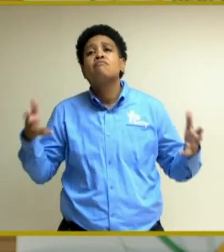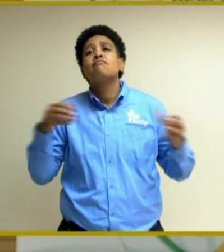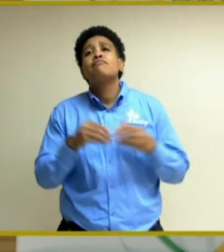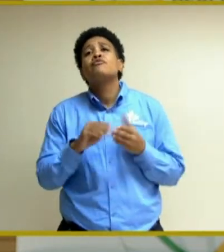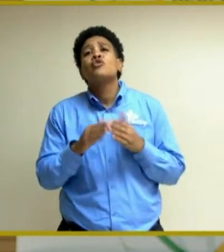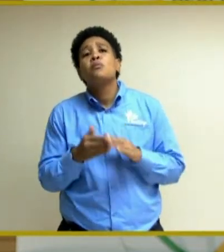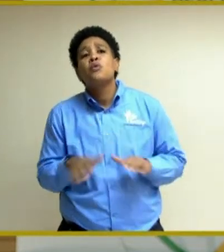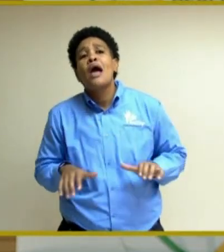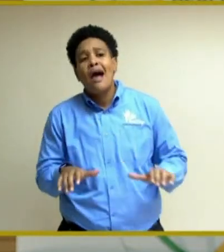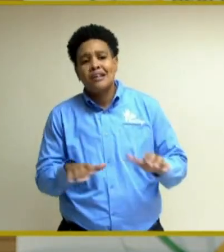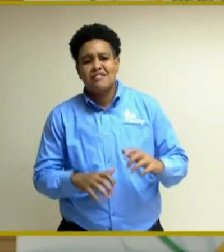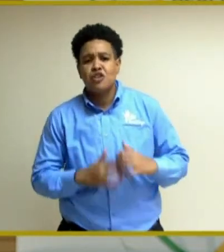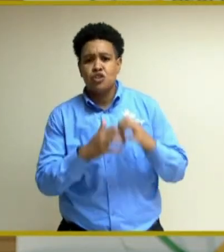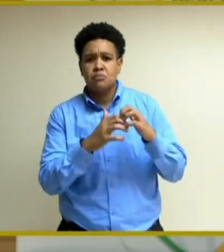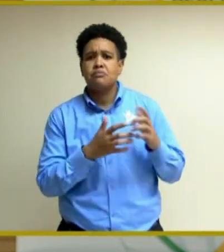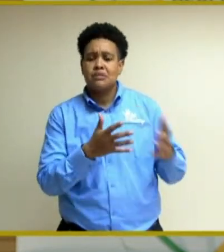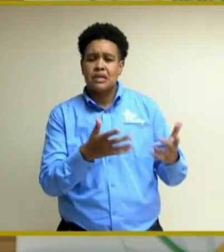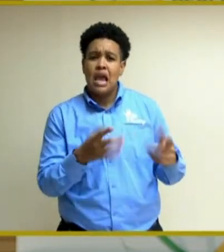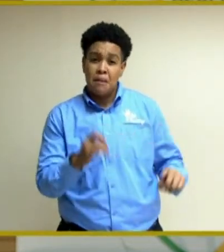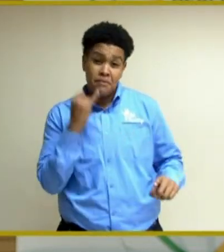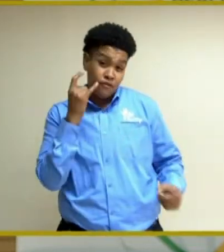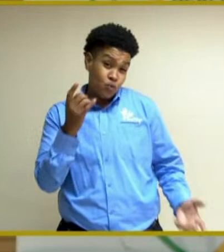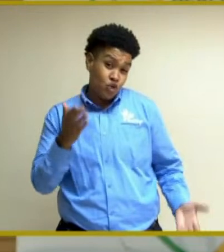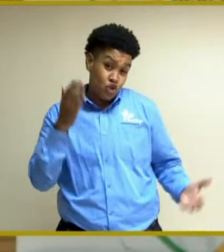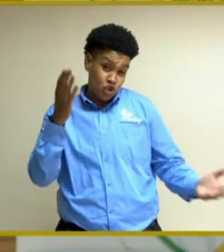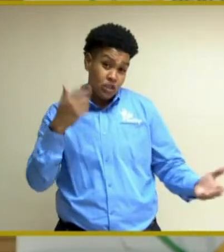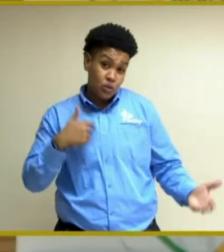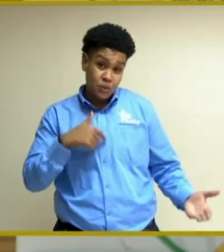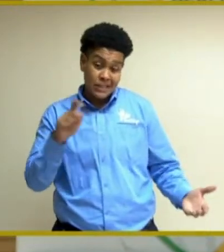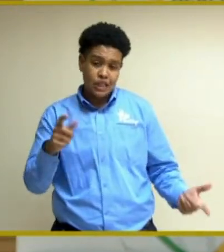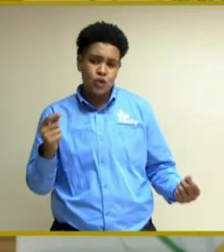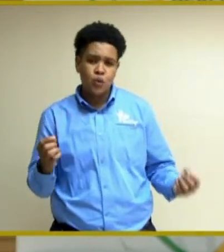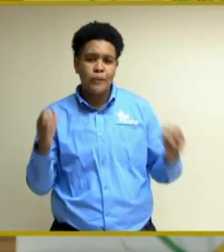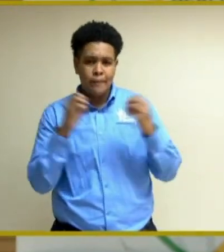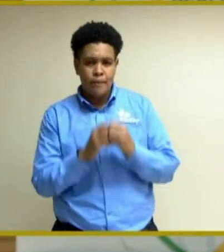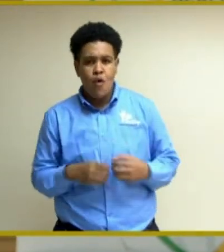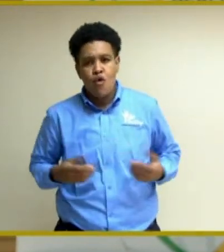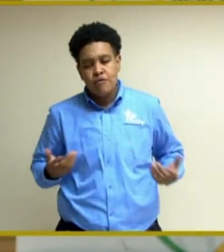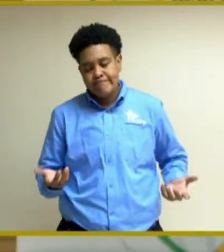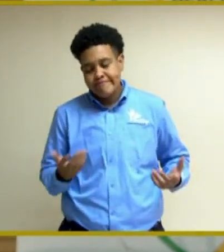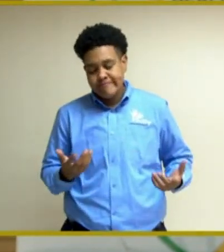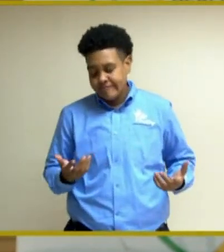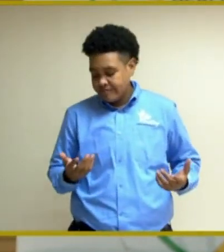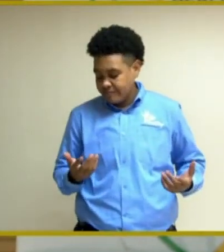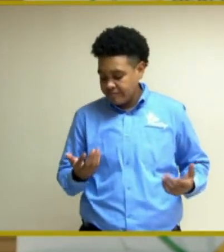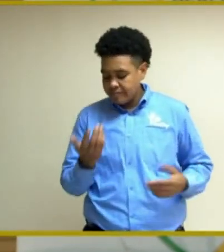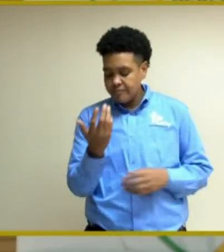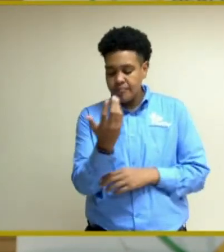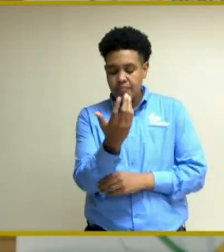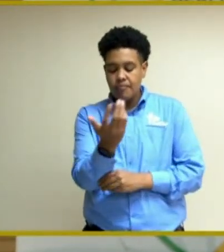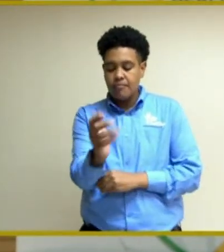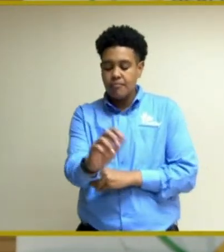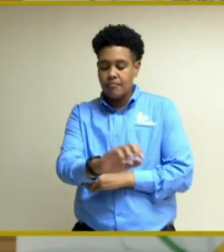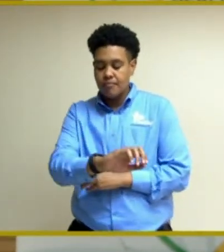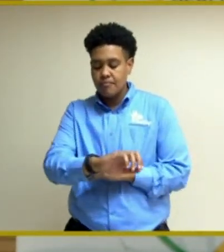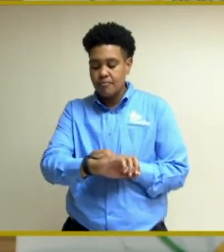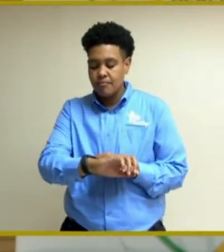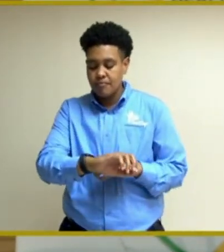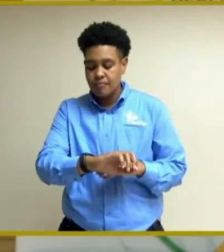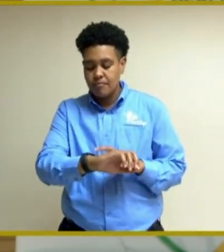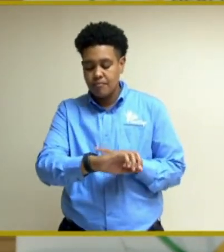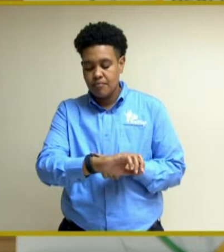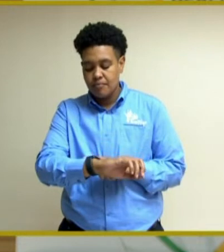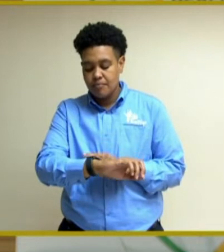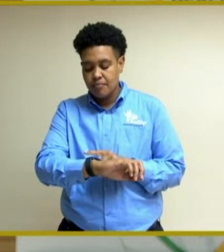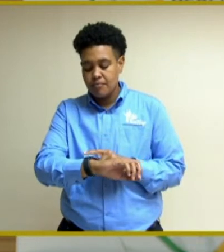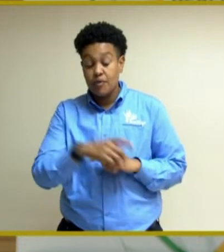community activations. If you're suggesting that we need to do more, then we'll take it on board, we'll examine it